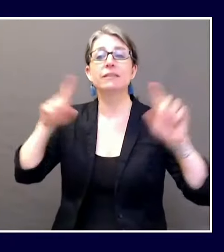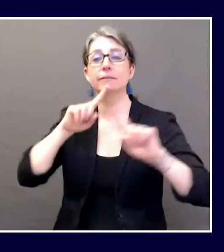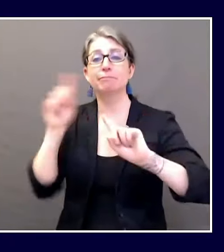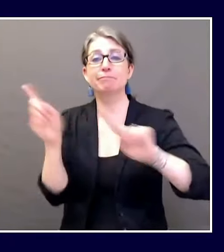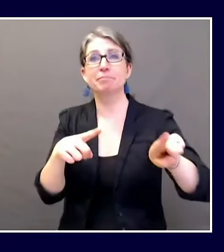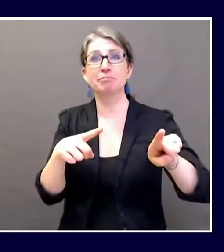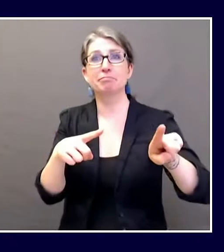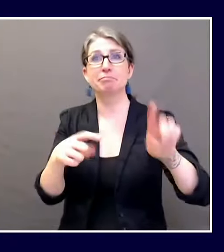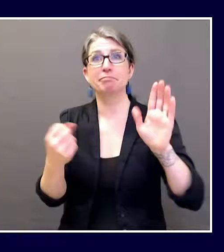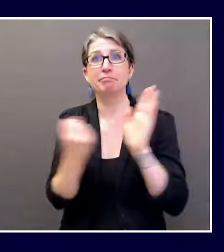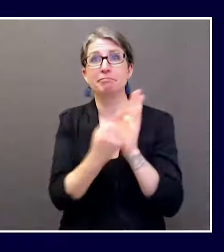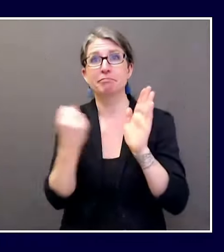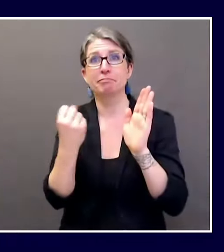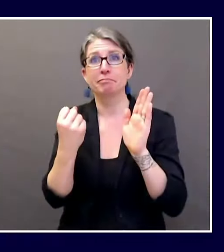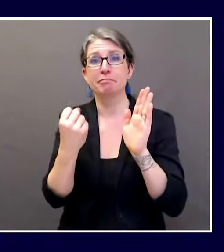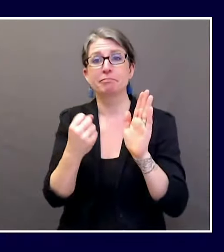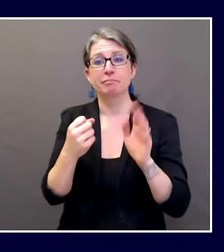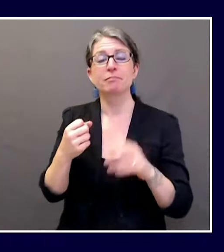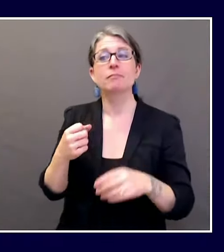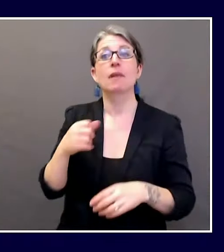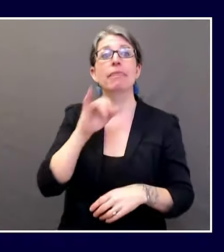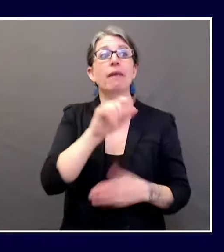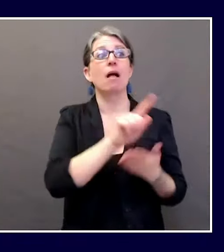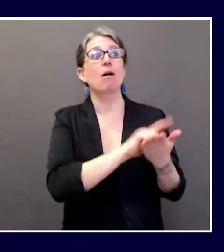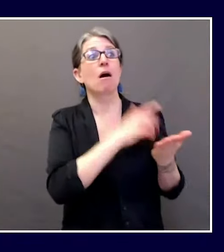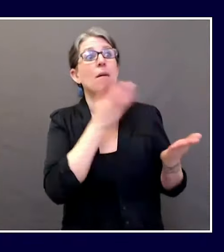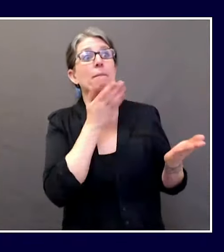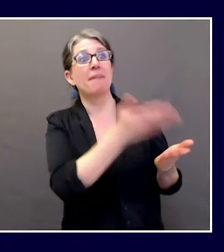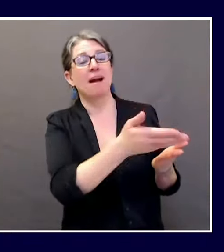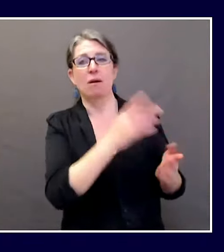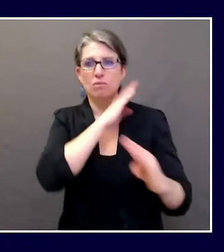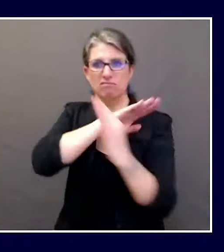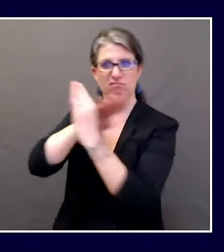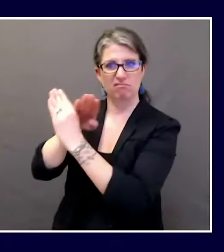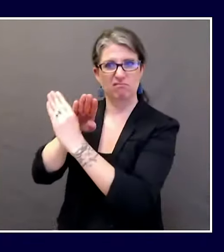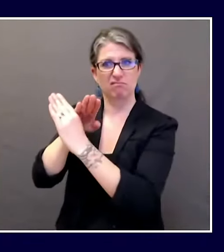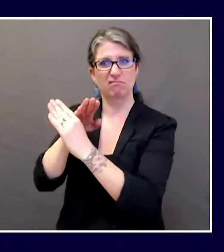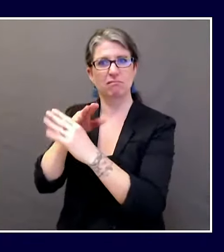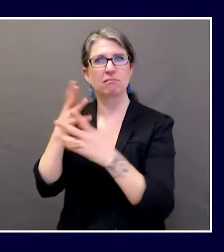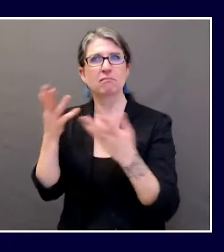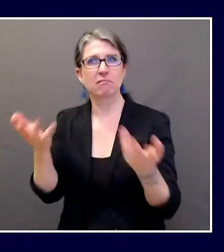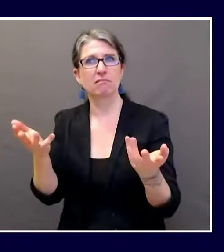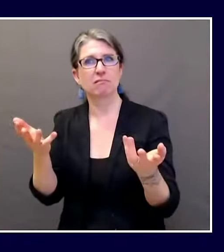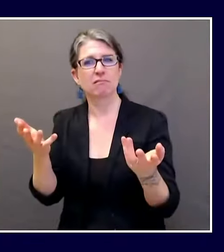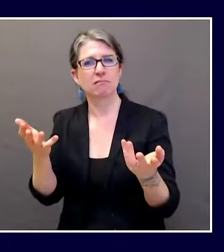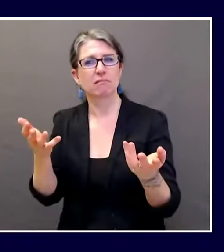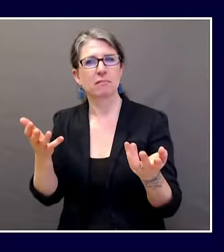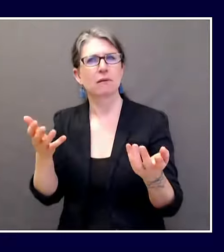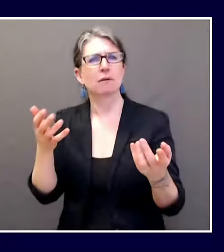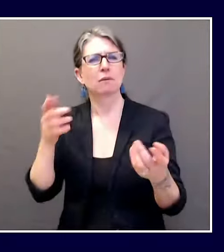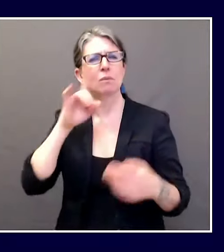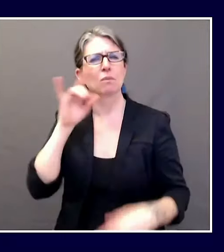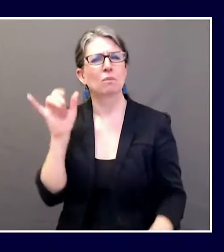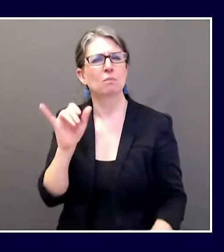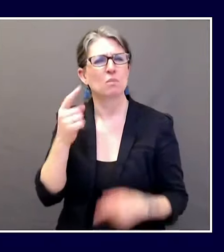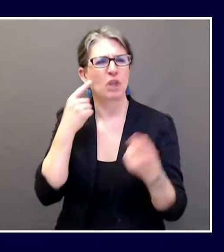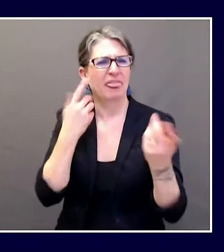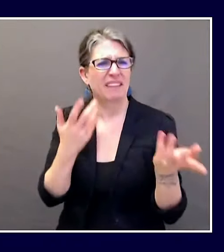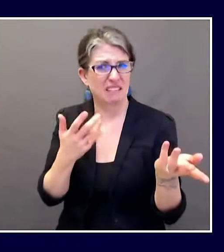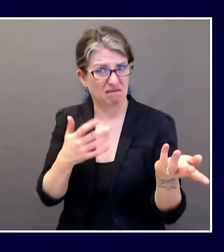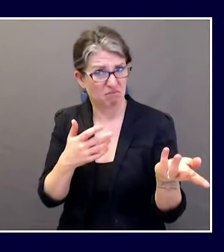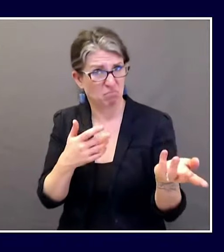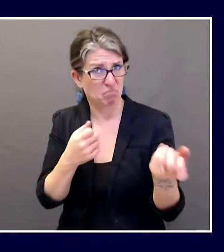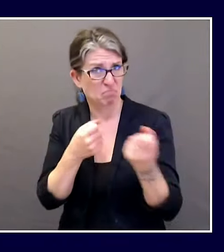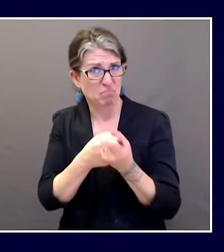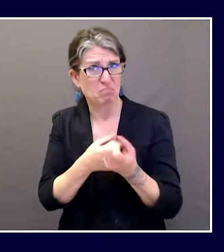future public health crises? Sure, Rose. I'll divide, and I won't speak just for me. I'll speak more broadly for a lot of the work that so